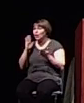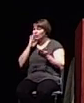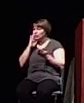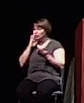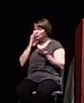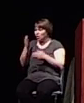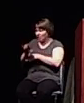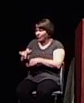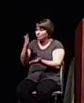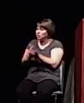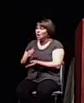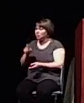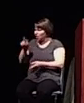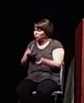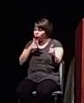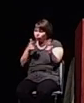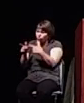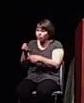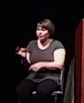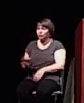stop. I guess we're just gonna have to shoot a couple."